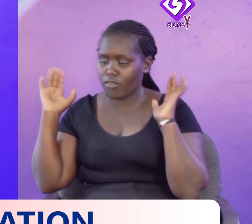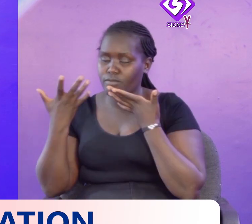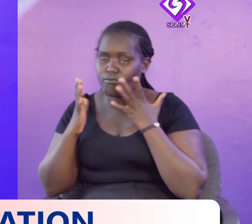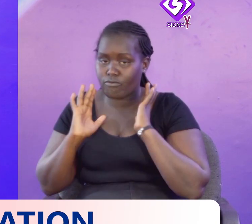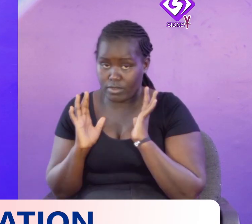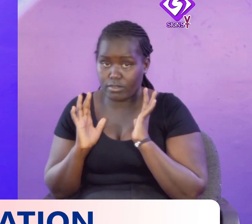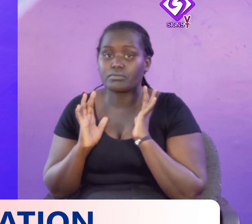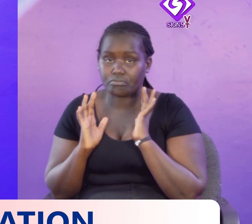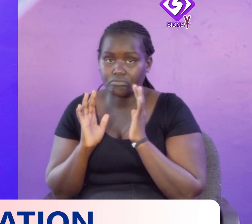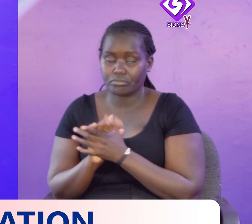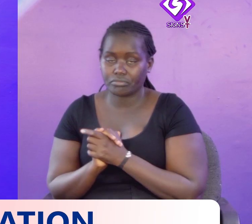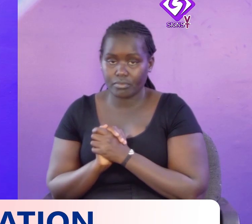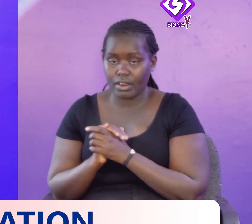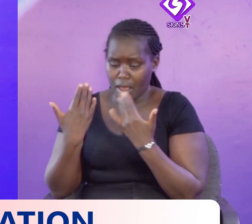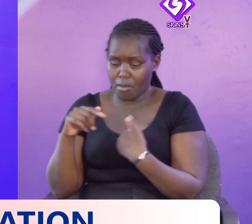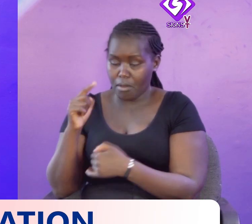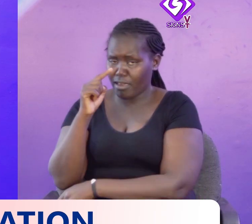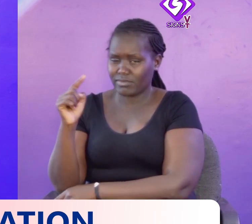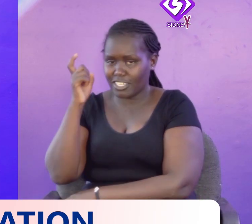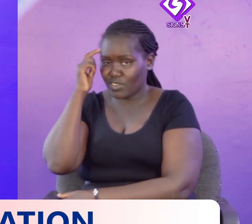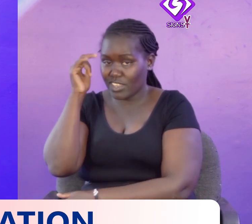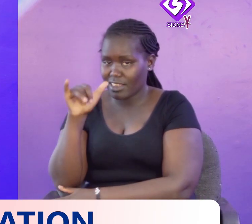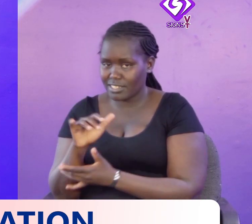wamekonda and stuff like that. Am I right to think that way?